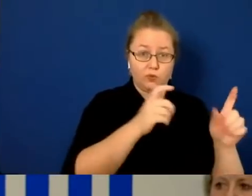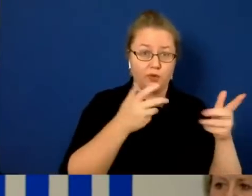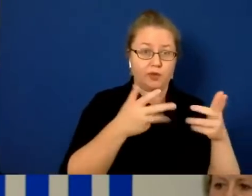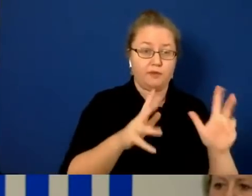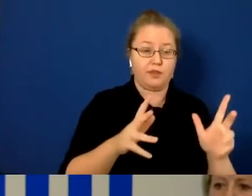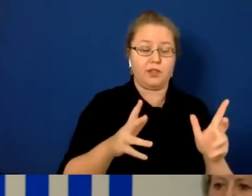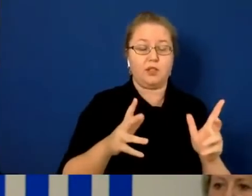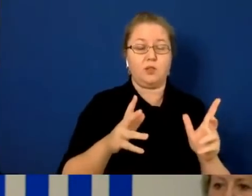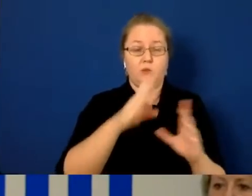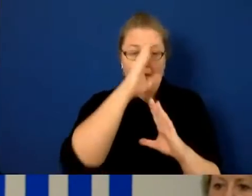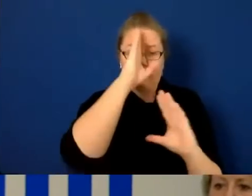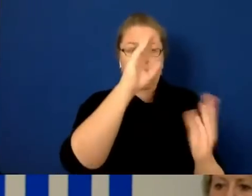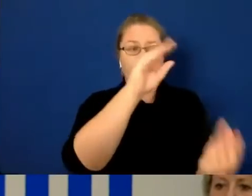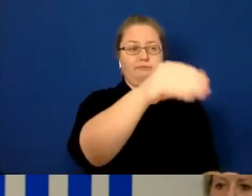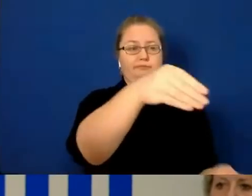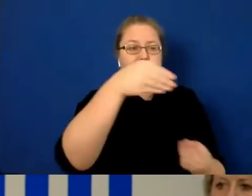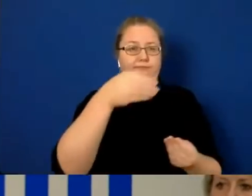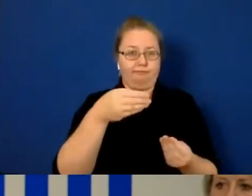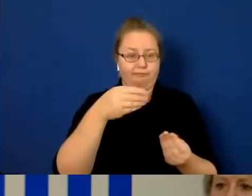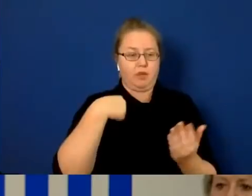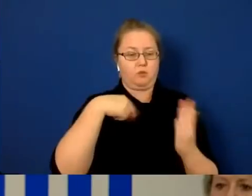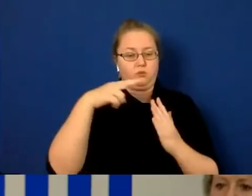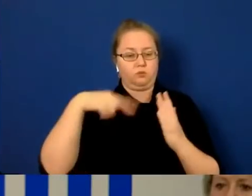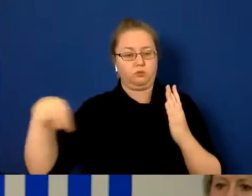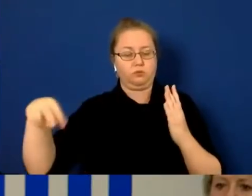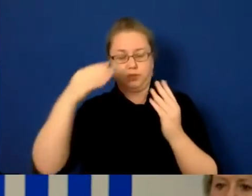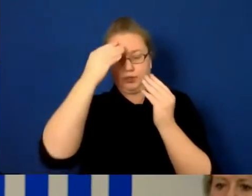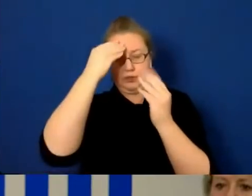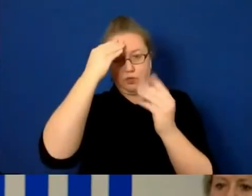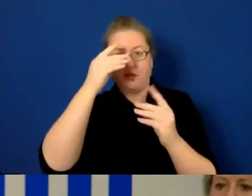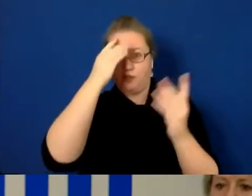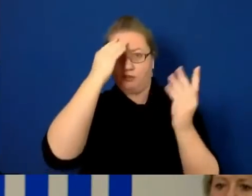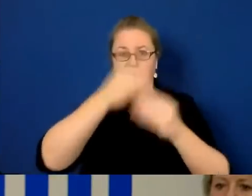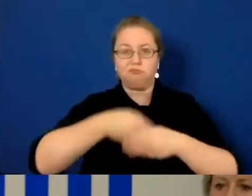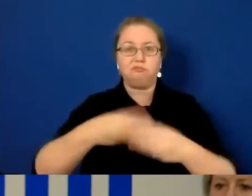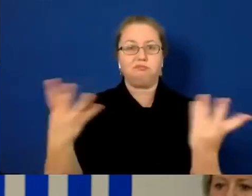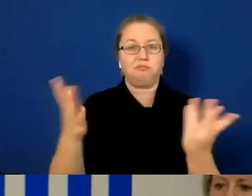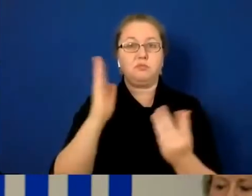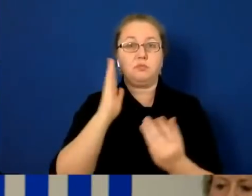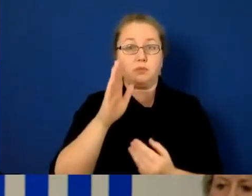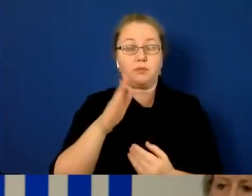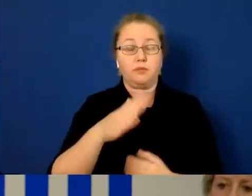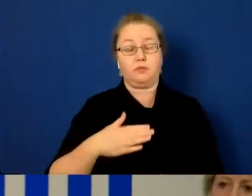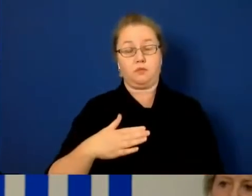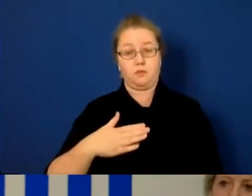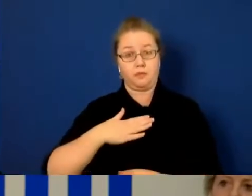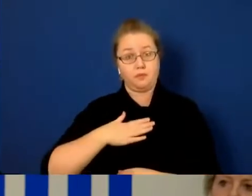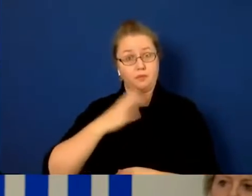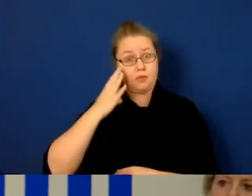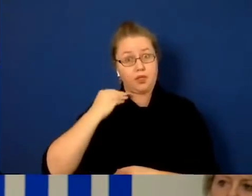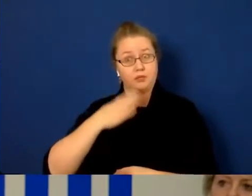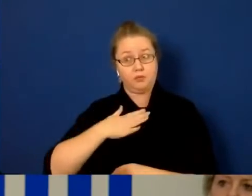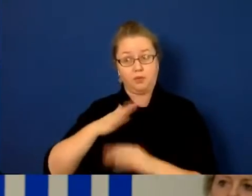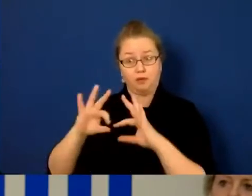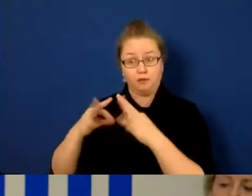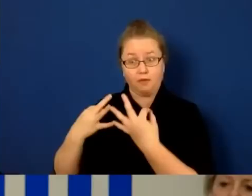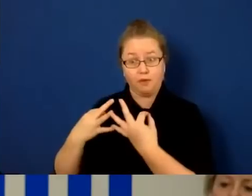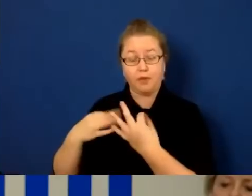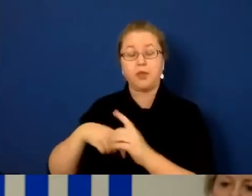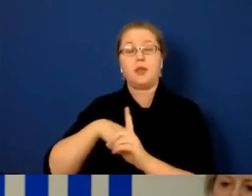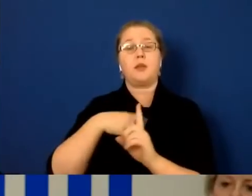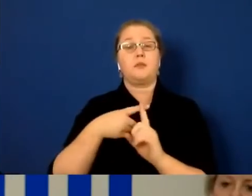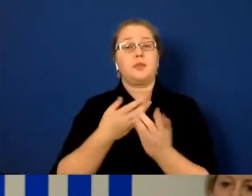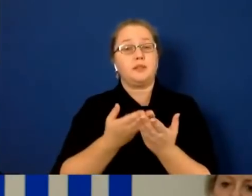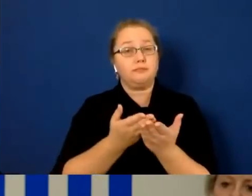of it, who want to be healthcare workers, and I see that as a very positive step. So we've already made allocated money to care homes